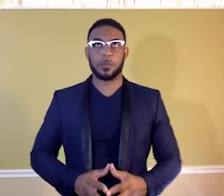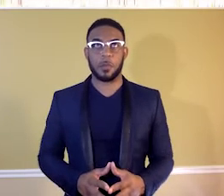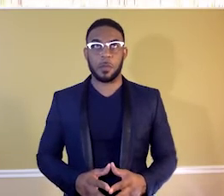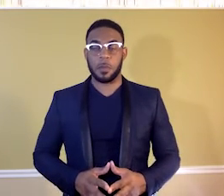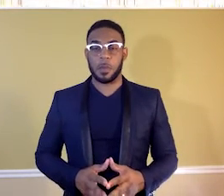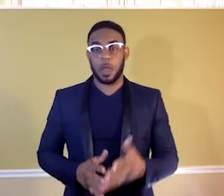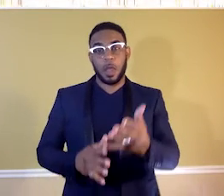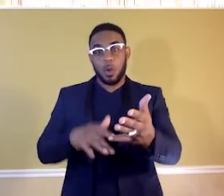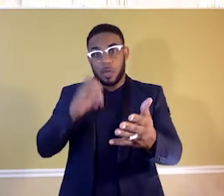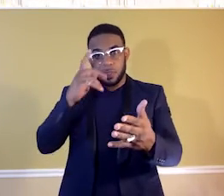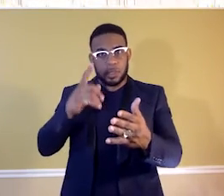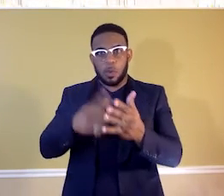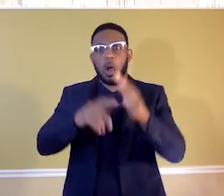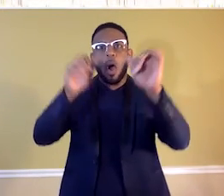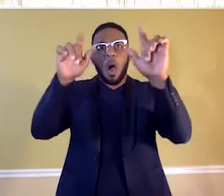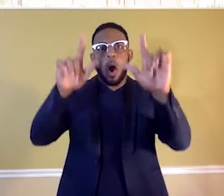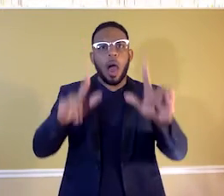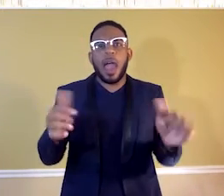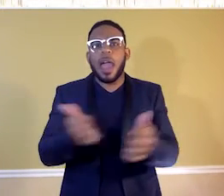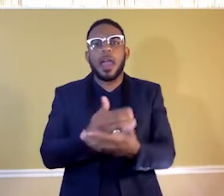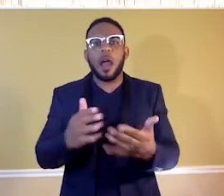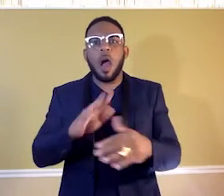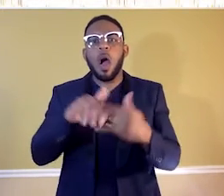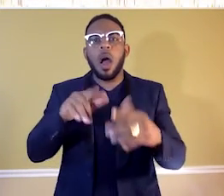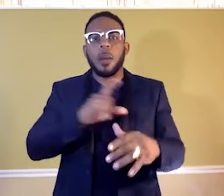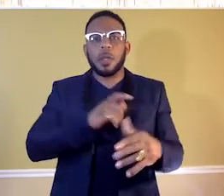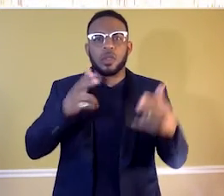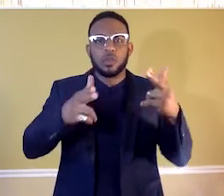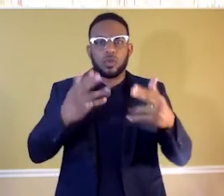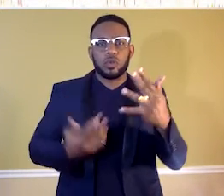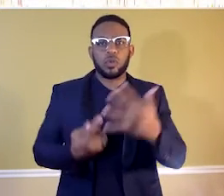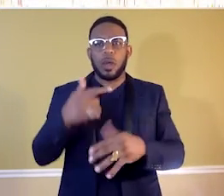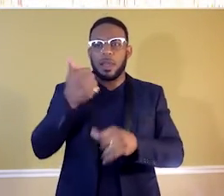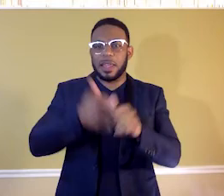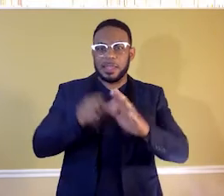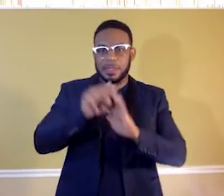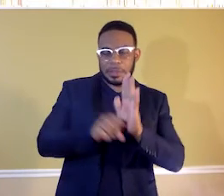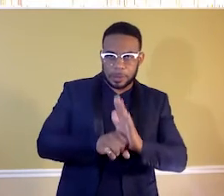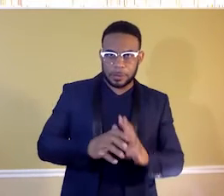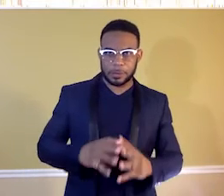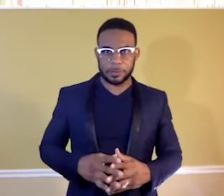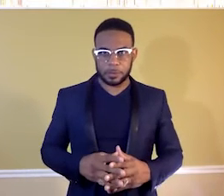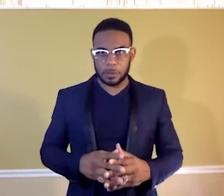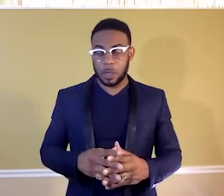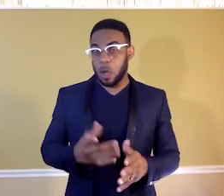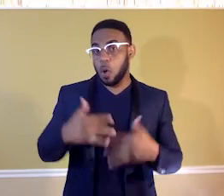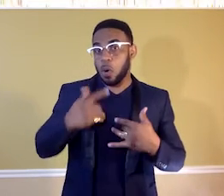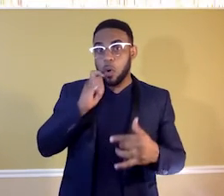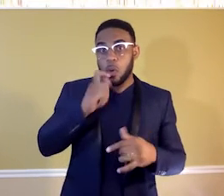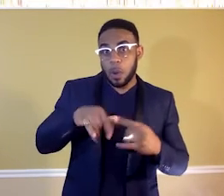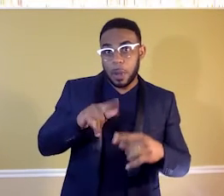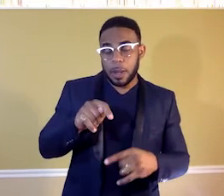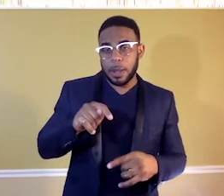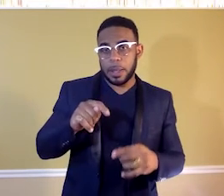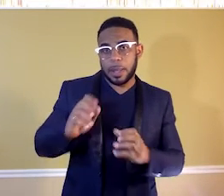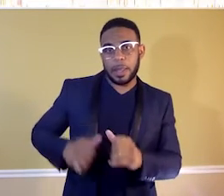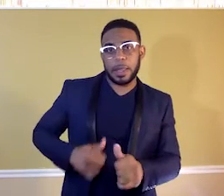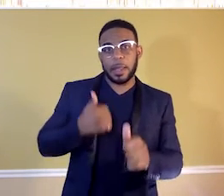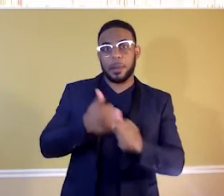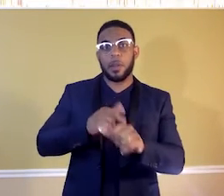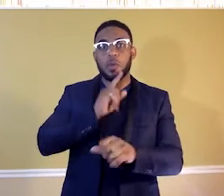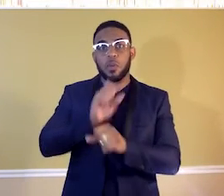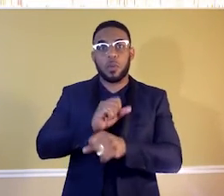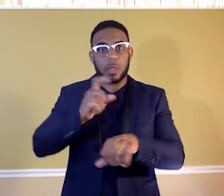And you can kind of see what all the police shootings throughout each state. And what's cool about it, it updates in